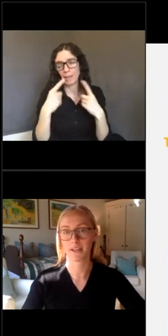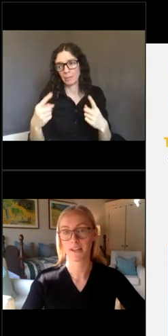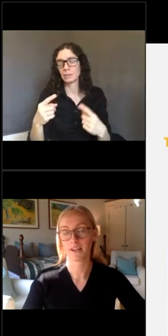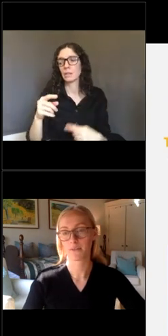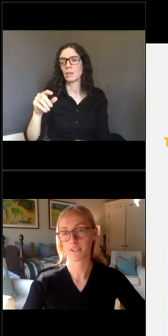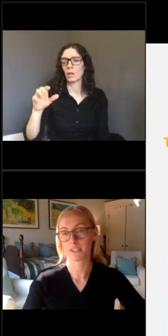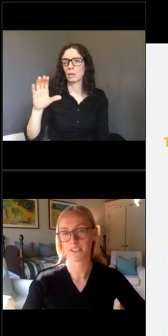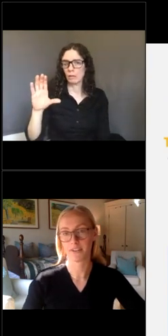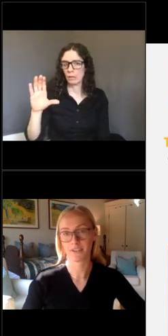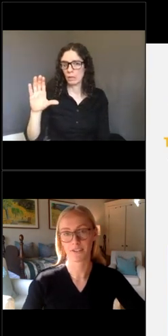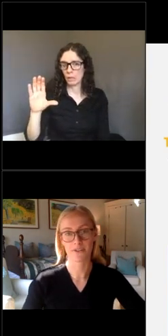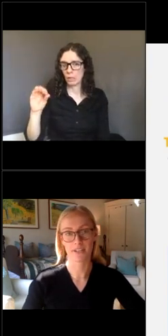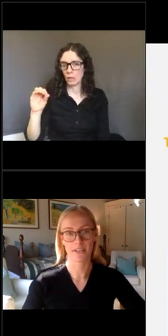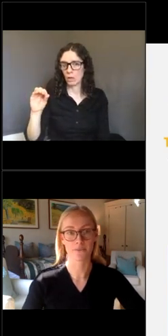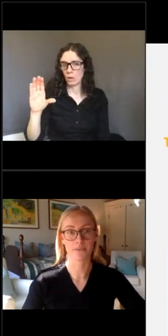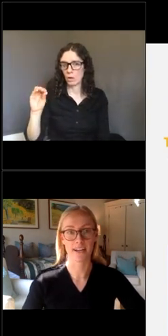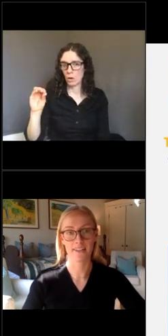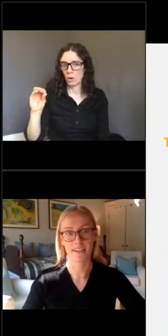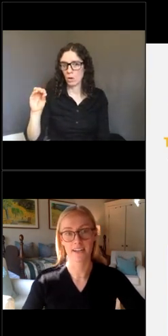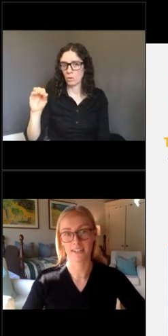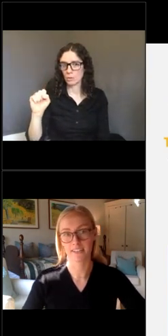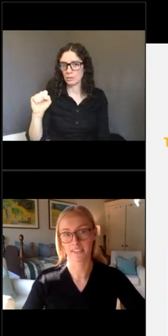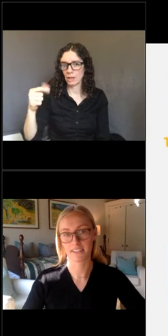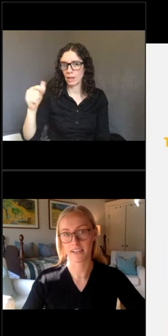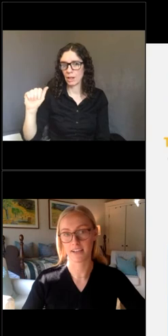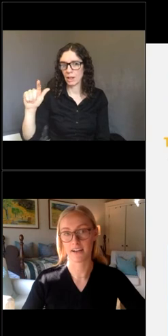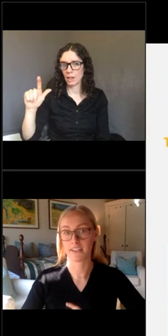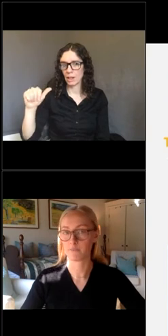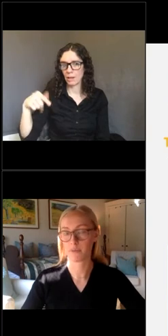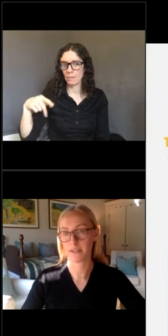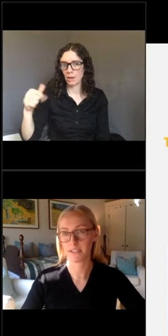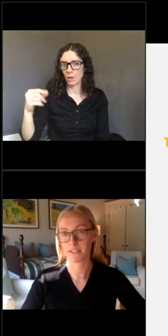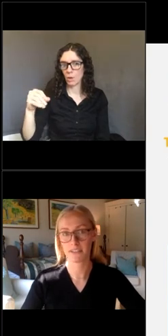Swimway, which is now shown in red as a